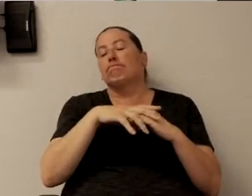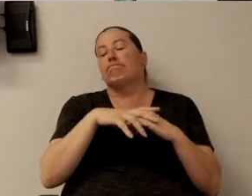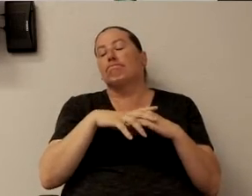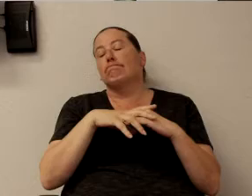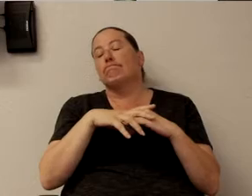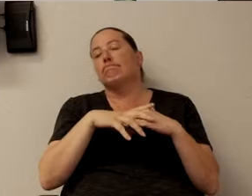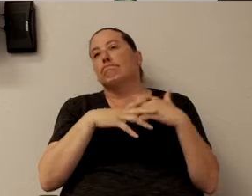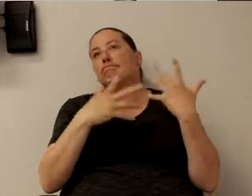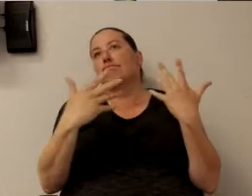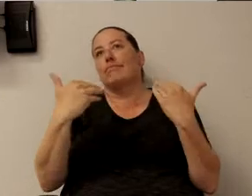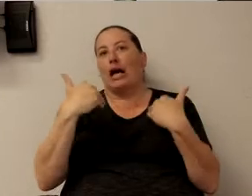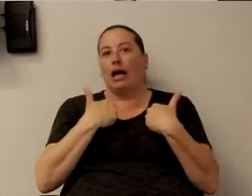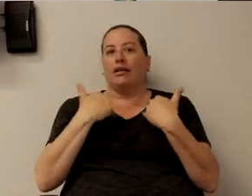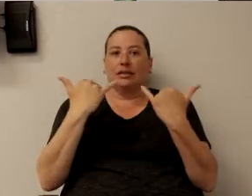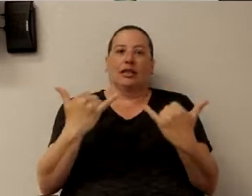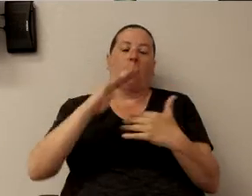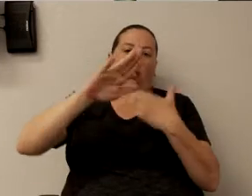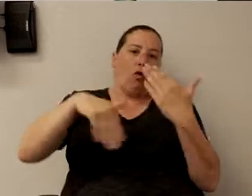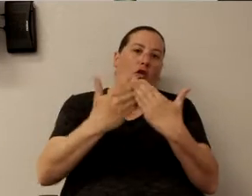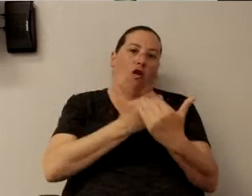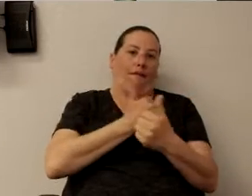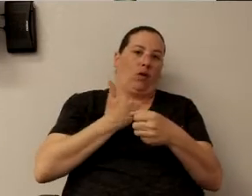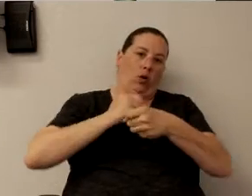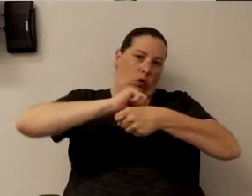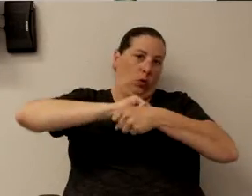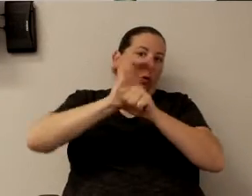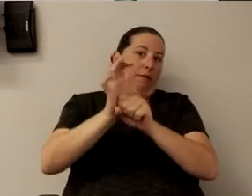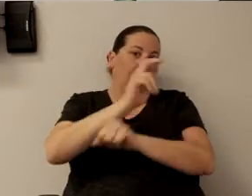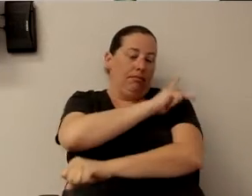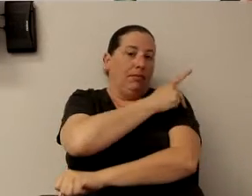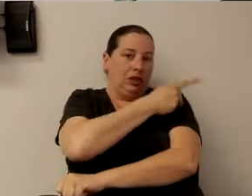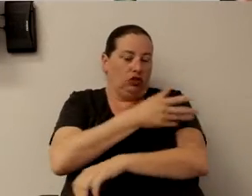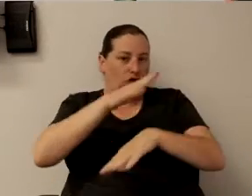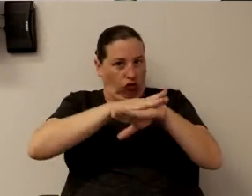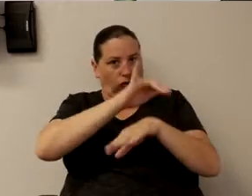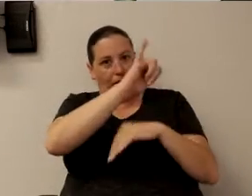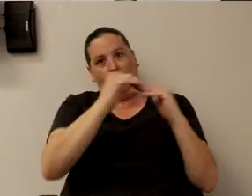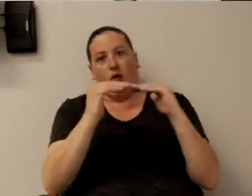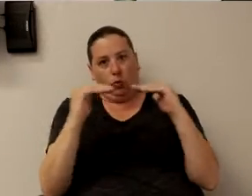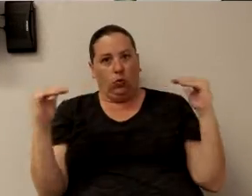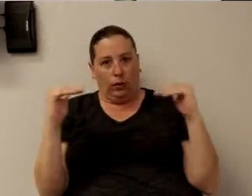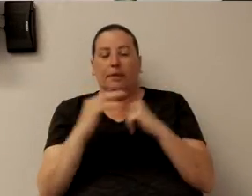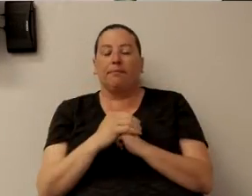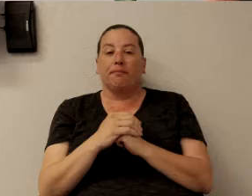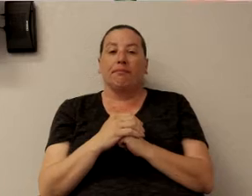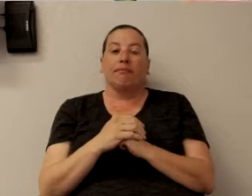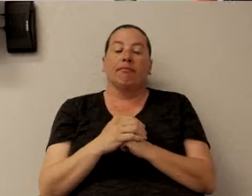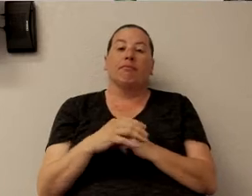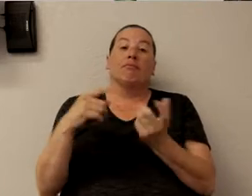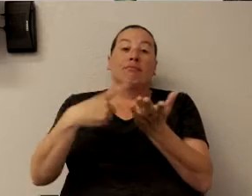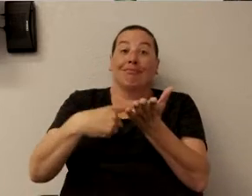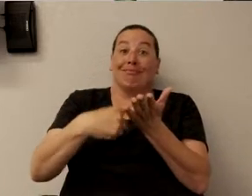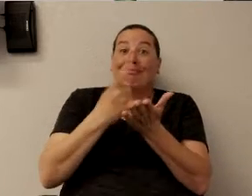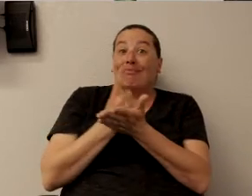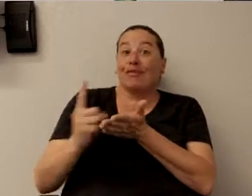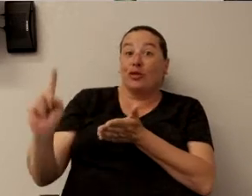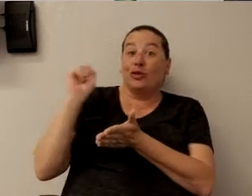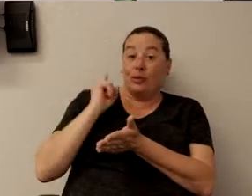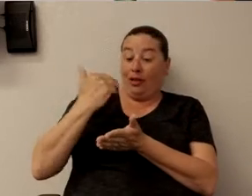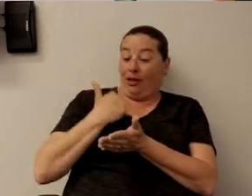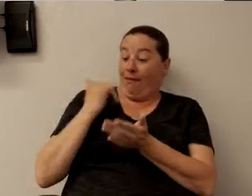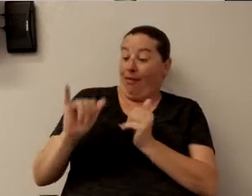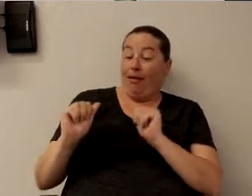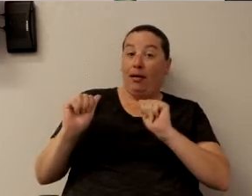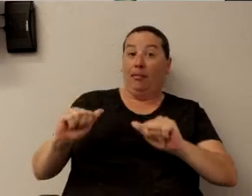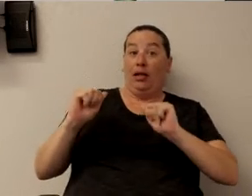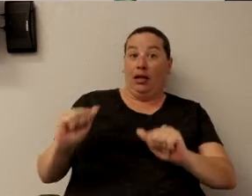has all of our COVID patients are on that unit. As I talked about last week, having the ability now in-house to